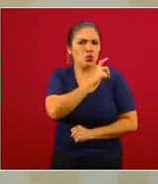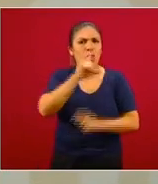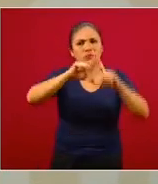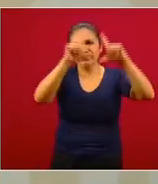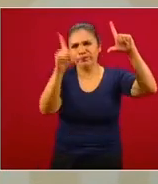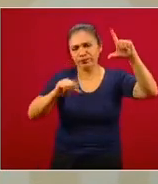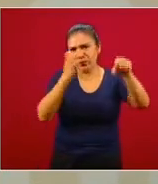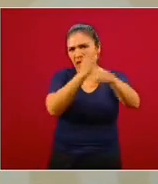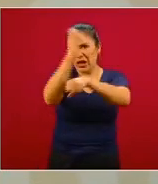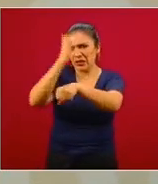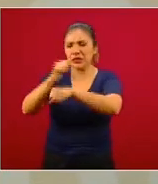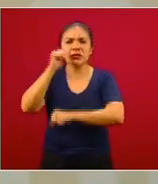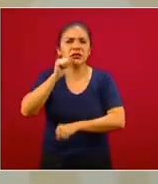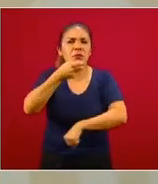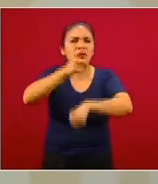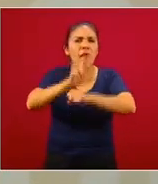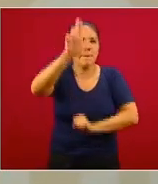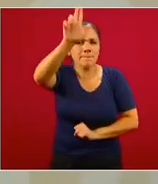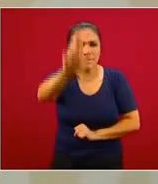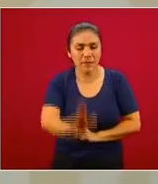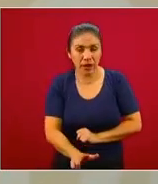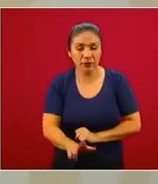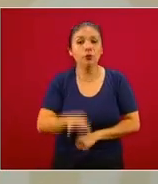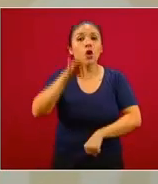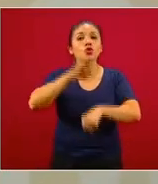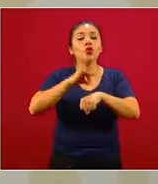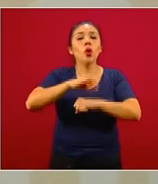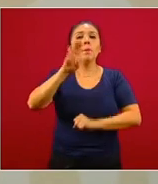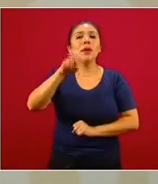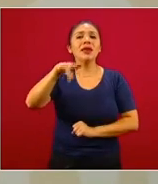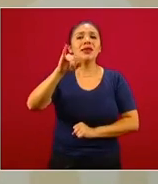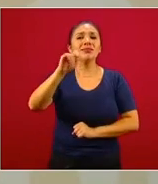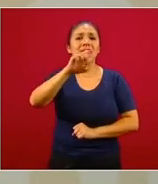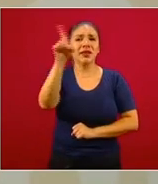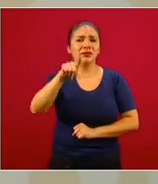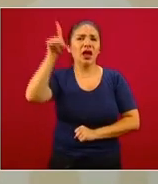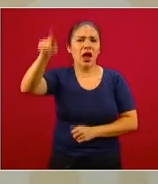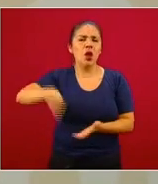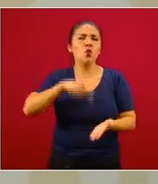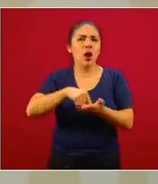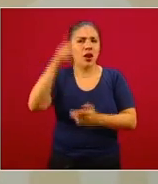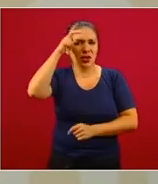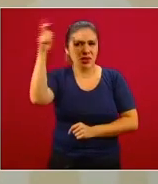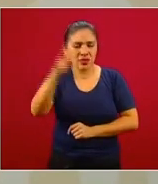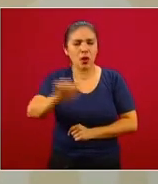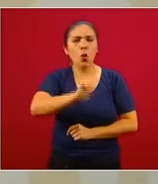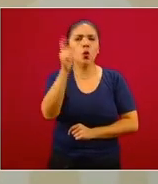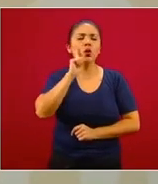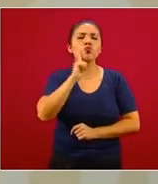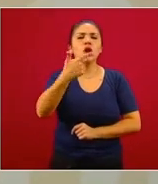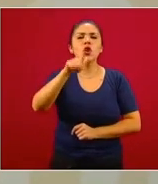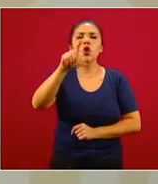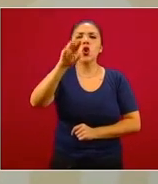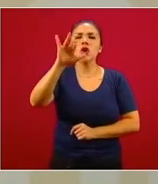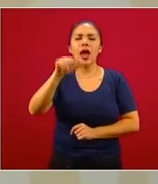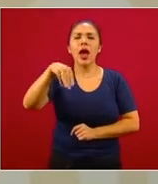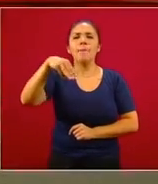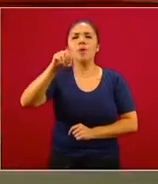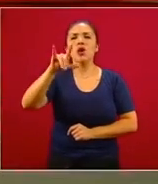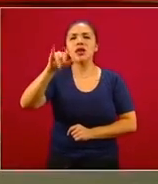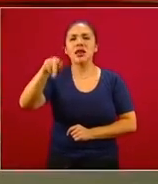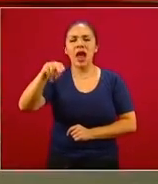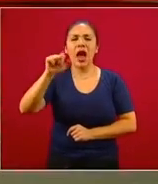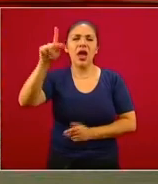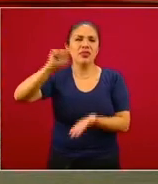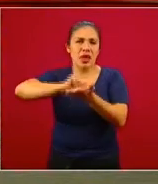We do martes. that each Tuesday. El Dr. doctor Benítez, secretario Benitez, de Salud de the Minister Hidalgo, of y la Health doctora for Gloria Hidalgo, Molina and de Dr. Gloria Tamaulipas, Molina entre from